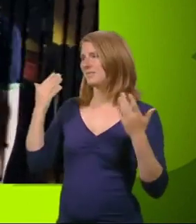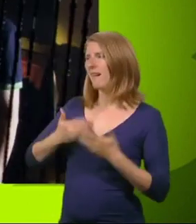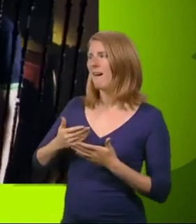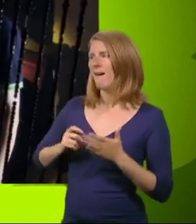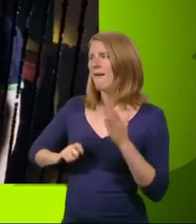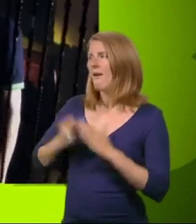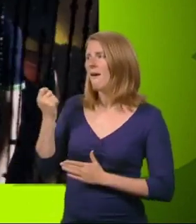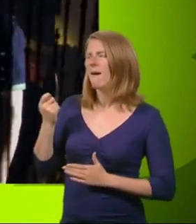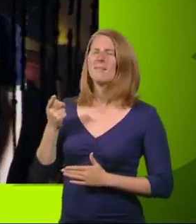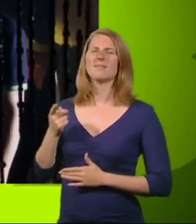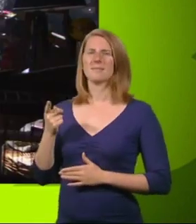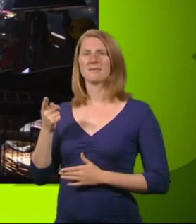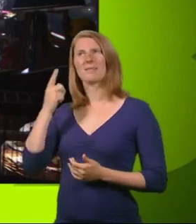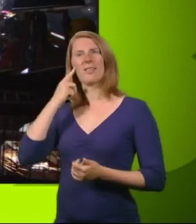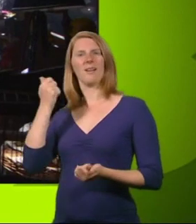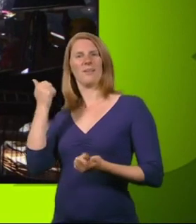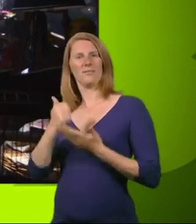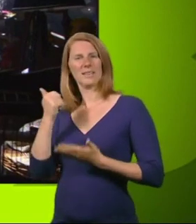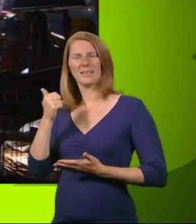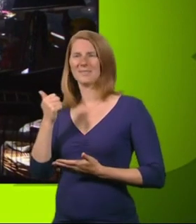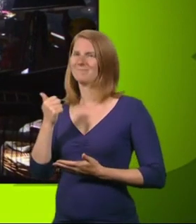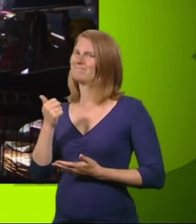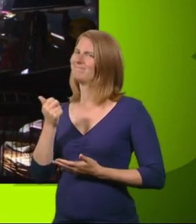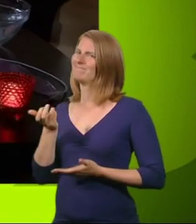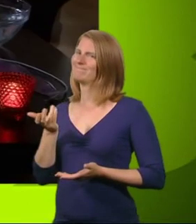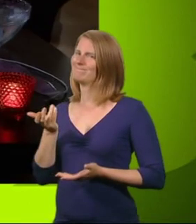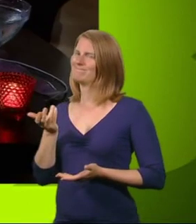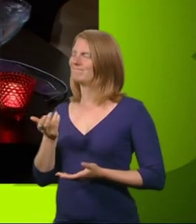through. Is that really the brightest idea?